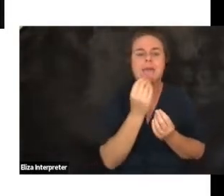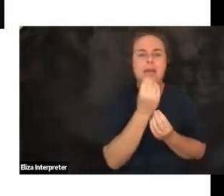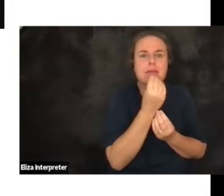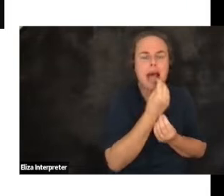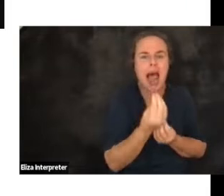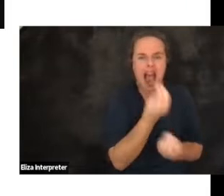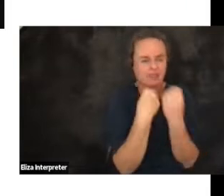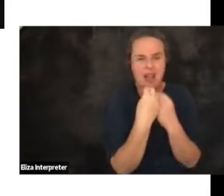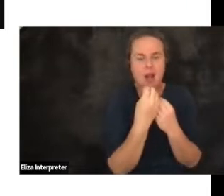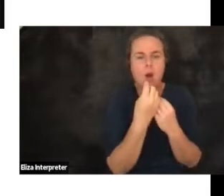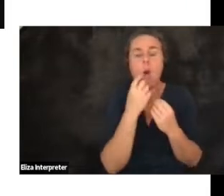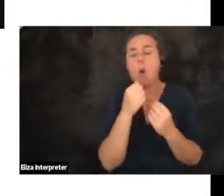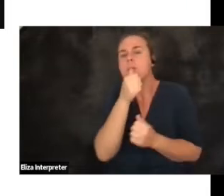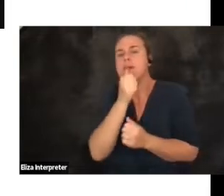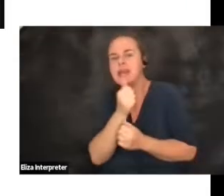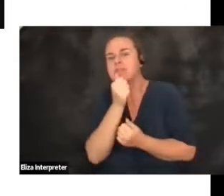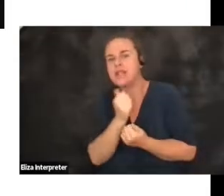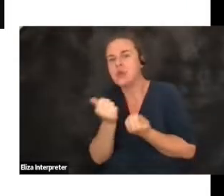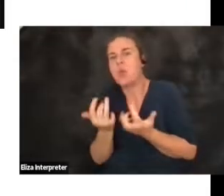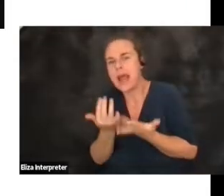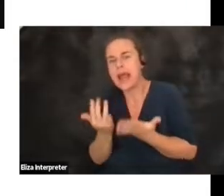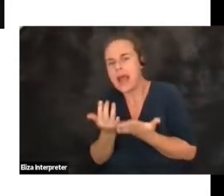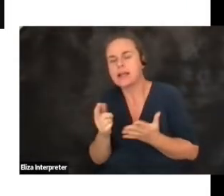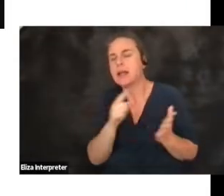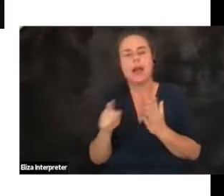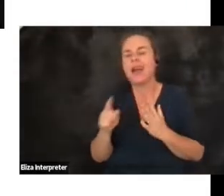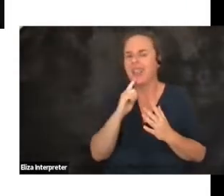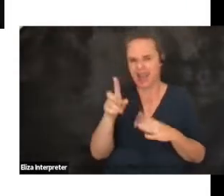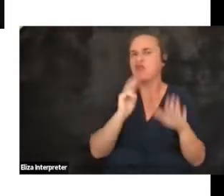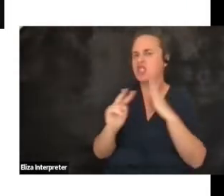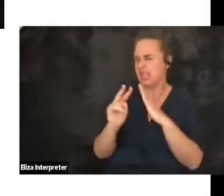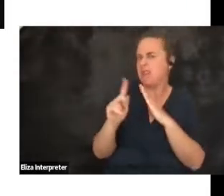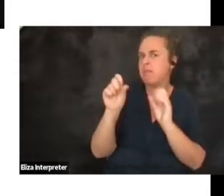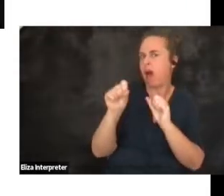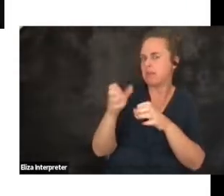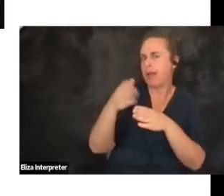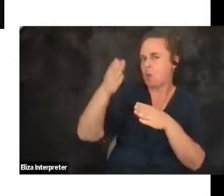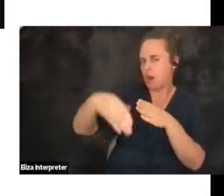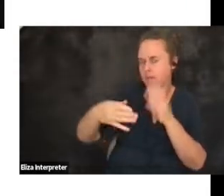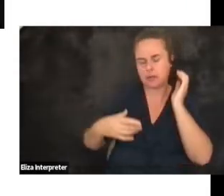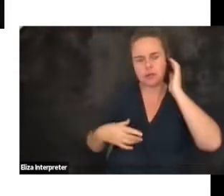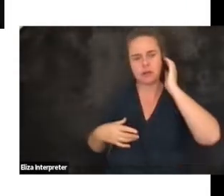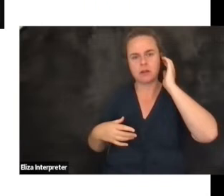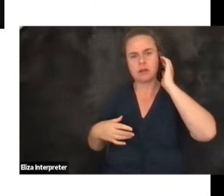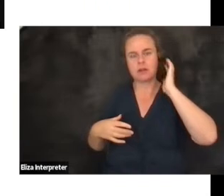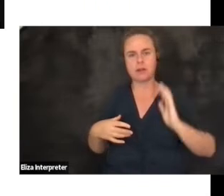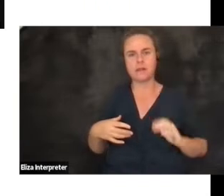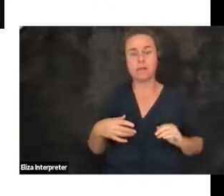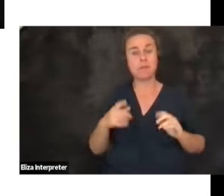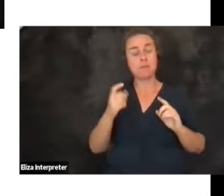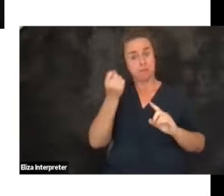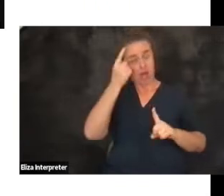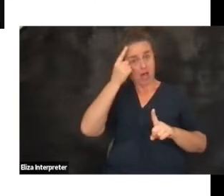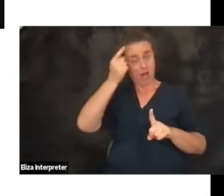and the patient waiters and all the folks. But it turns out that it may not